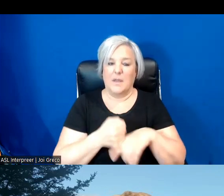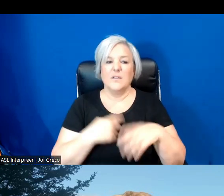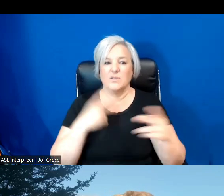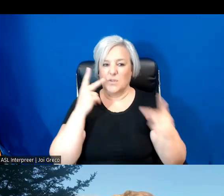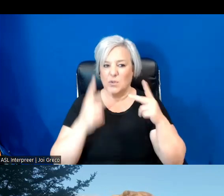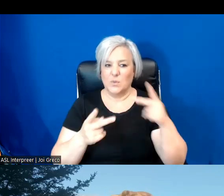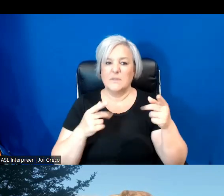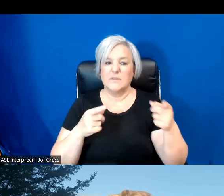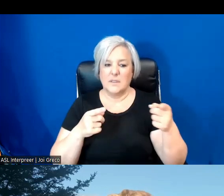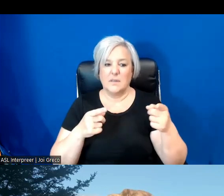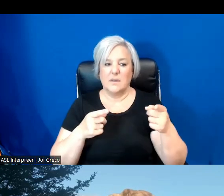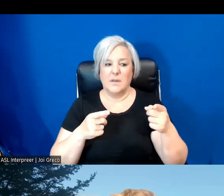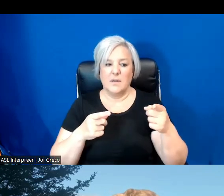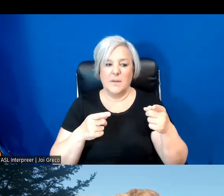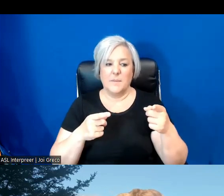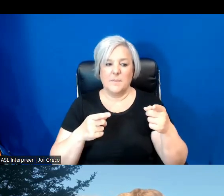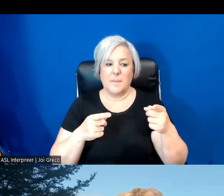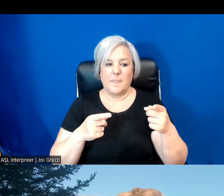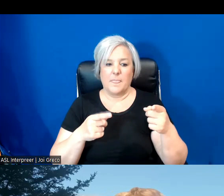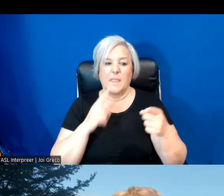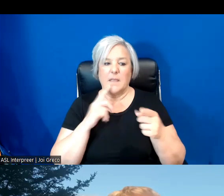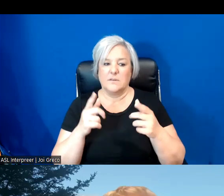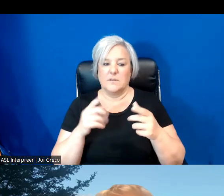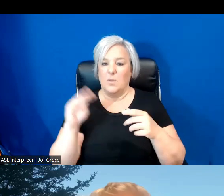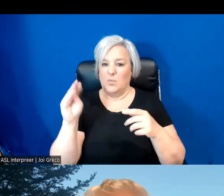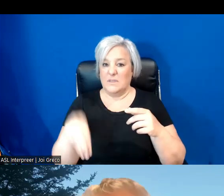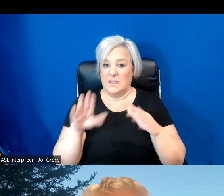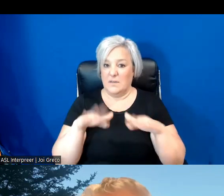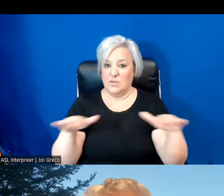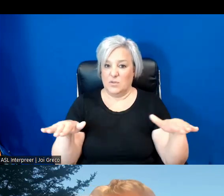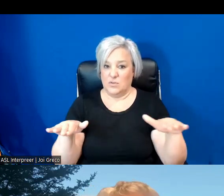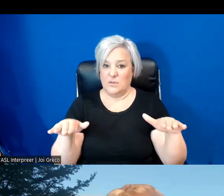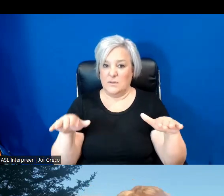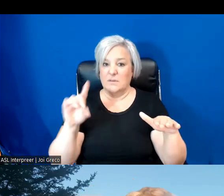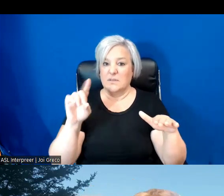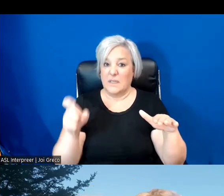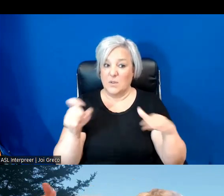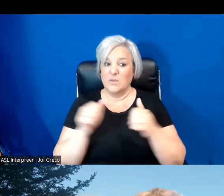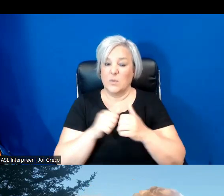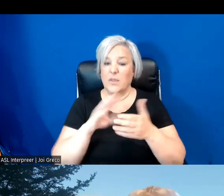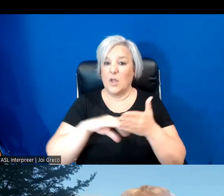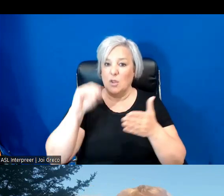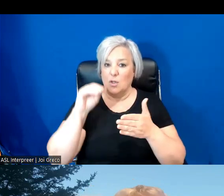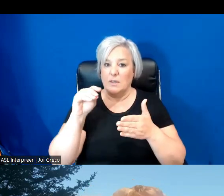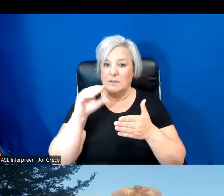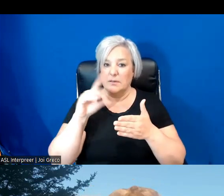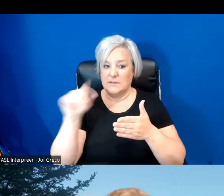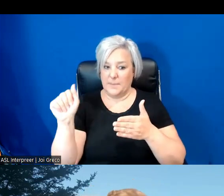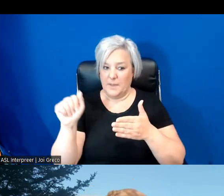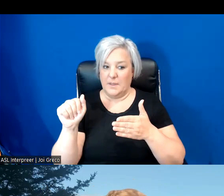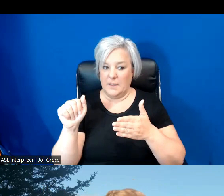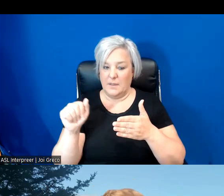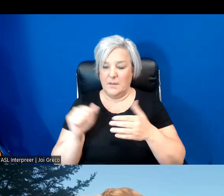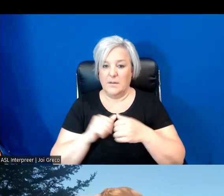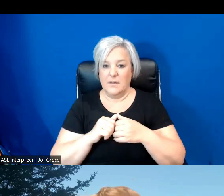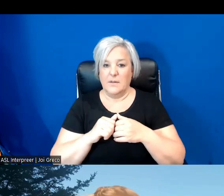here that on the bottom there, it's the percentage of children who have been ever diagnosed with a learning disability by ACE score. And we just